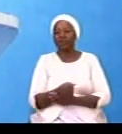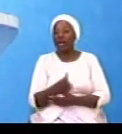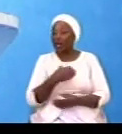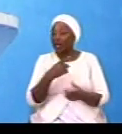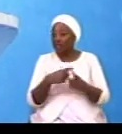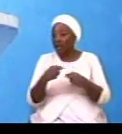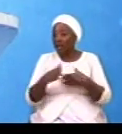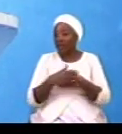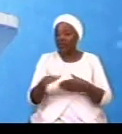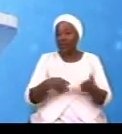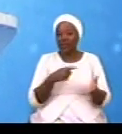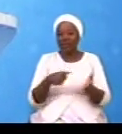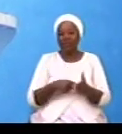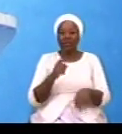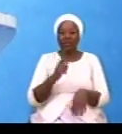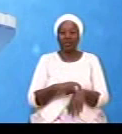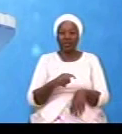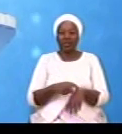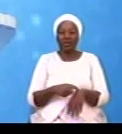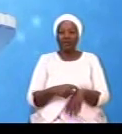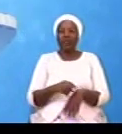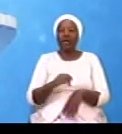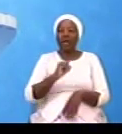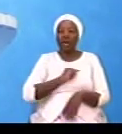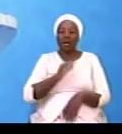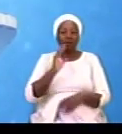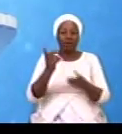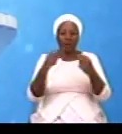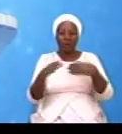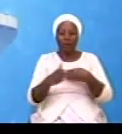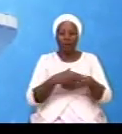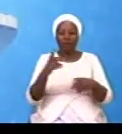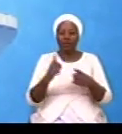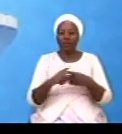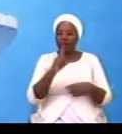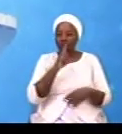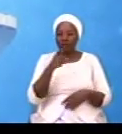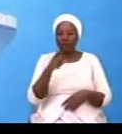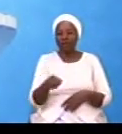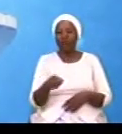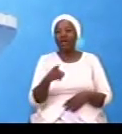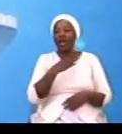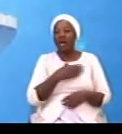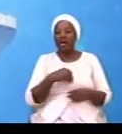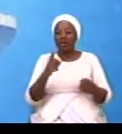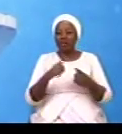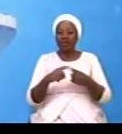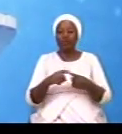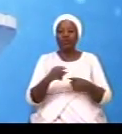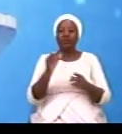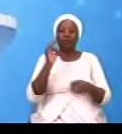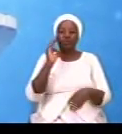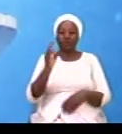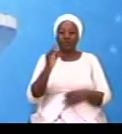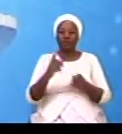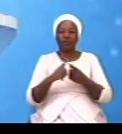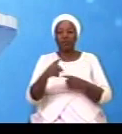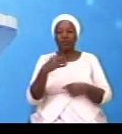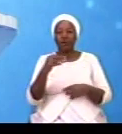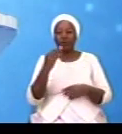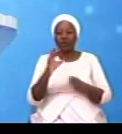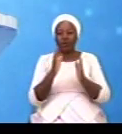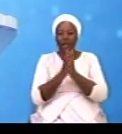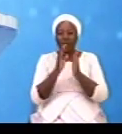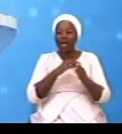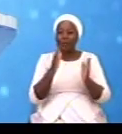back to assure you and to minister to you of your healing that you must have